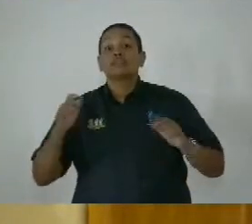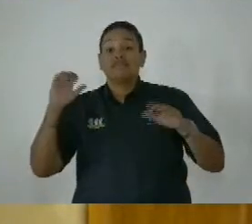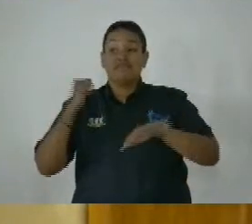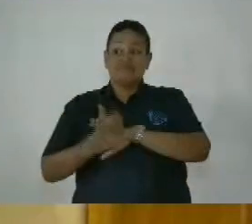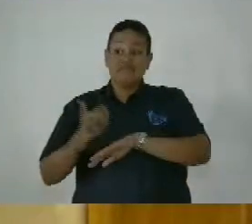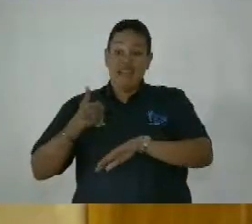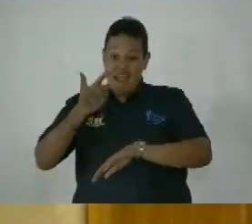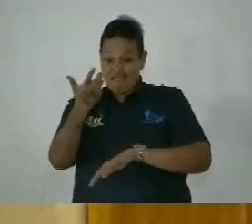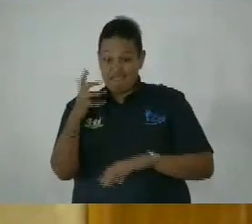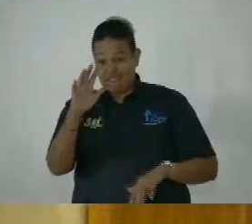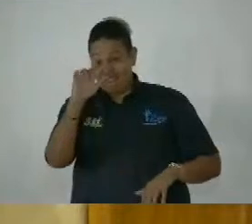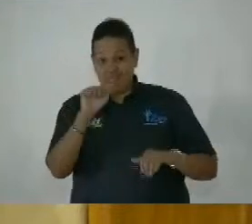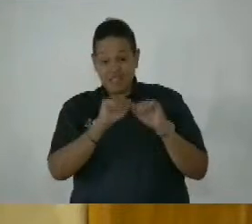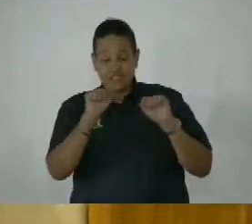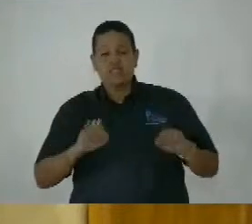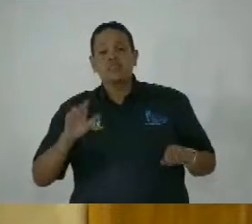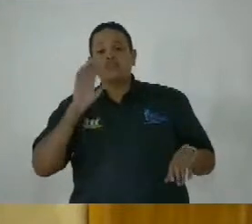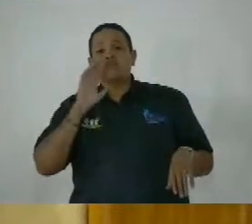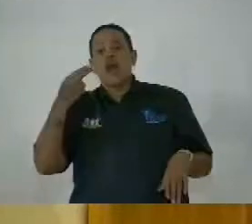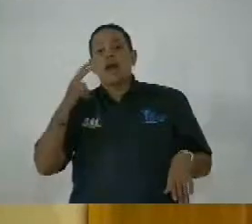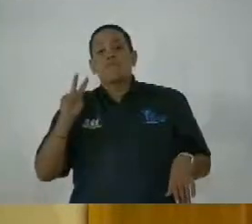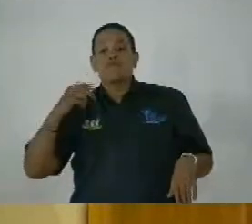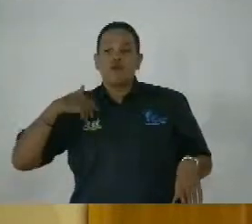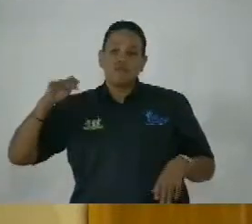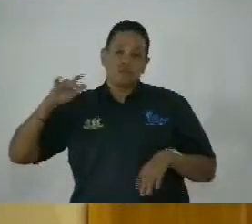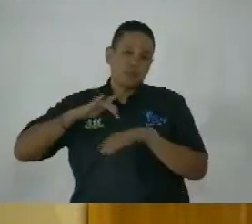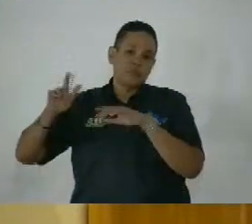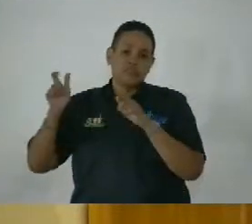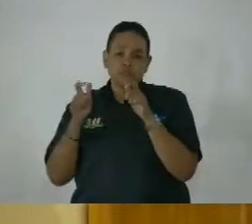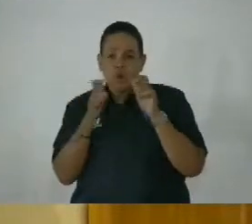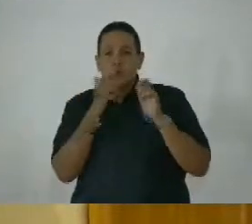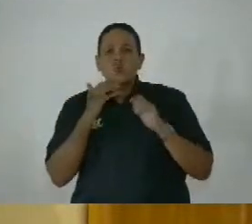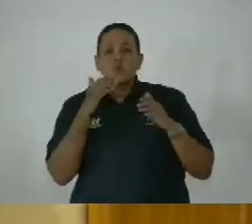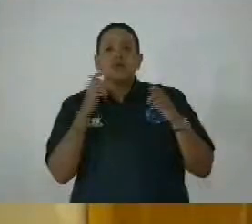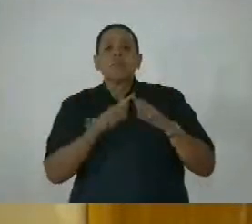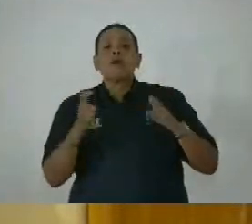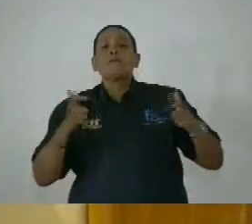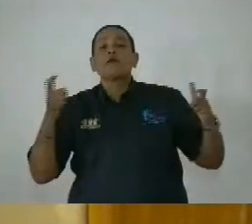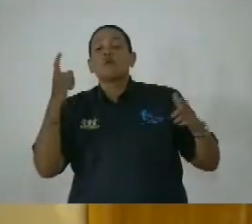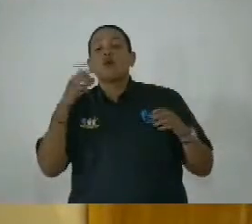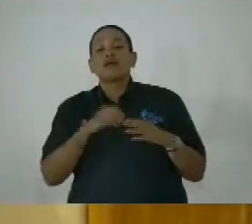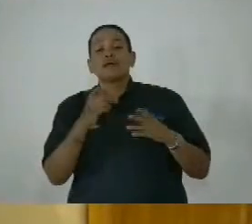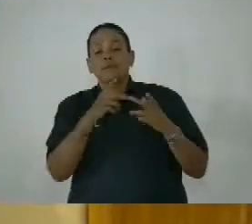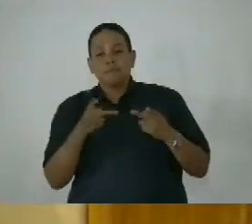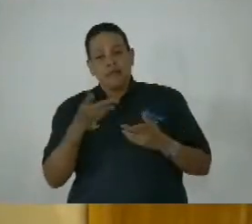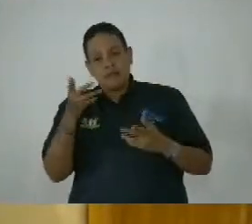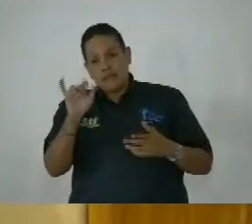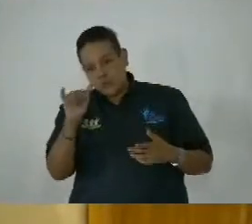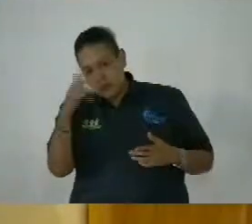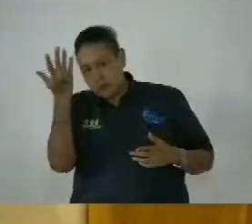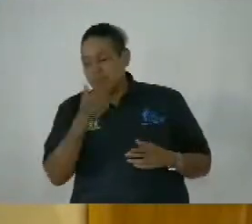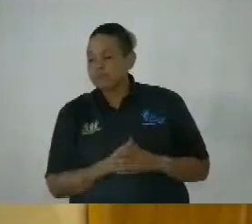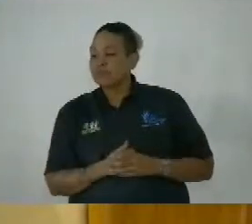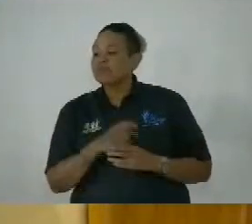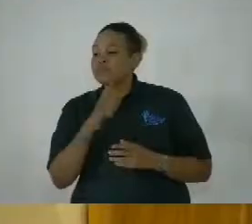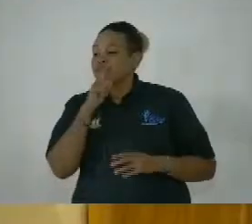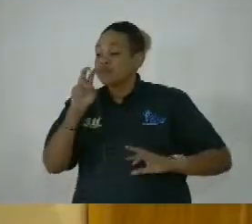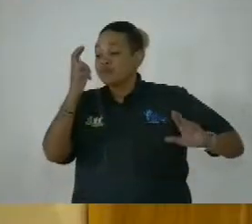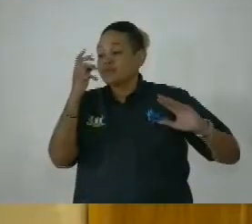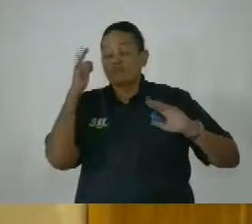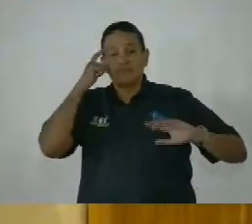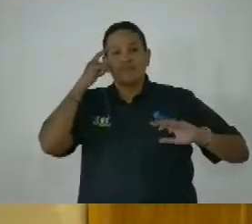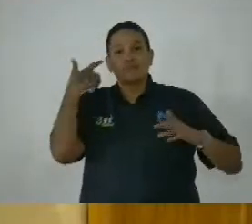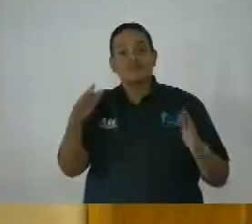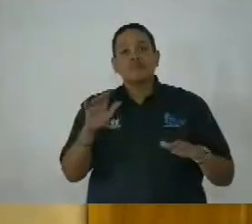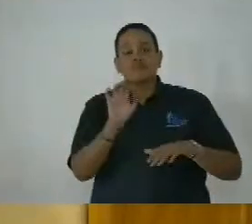systems. Hopefully, is a nice example on Harbour View. Small ones, but the big ones are in place as well. Readily come to